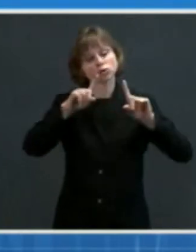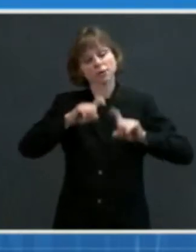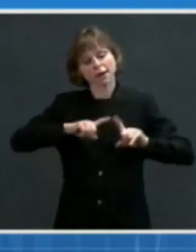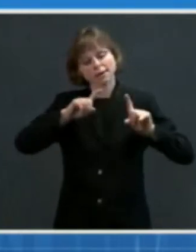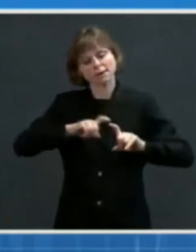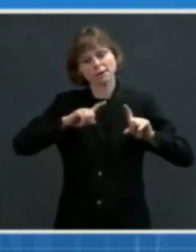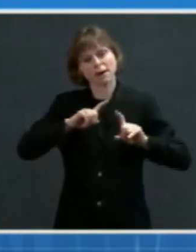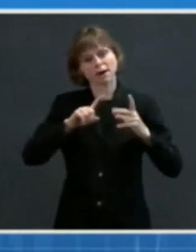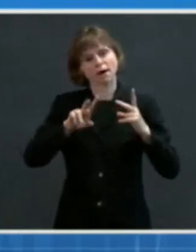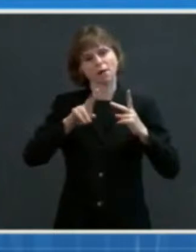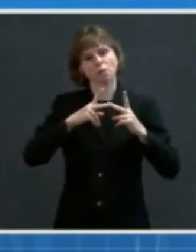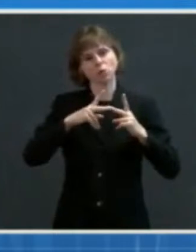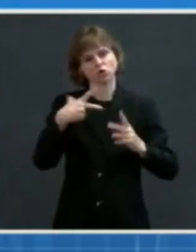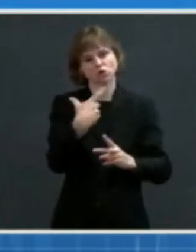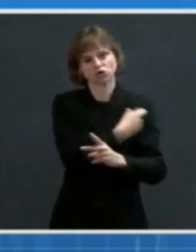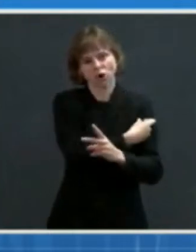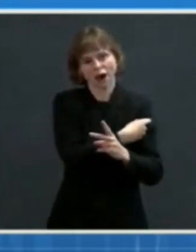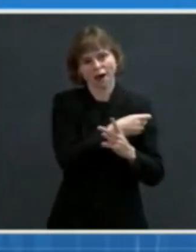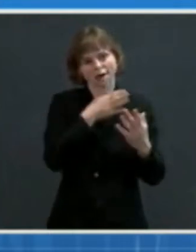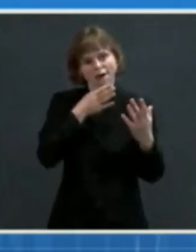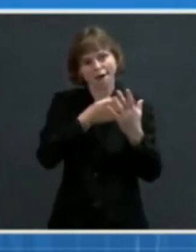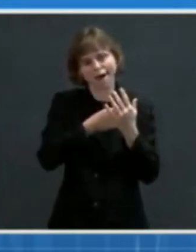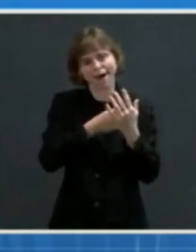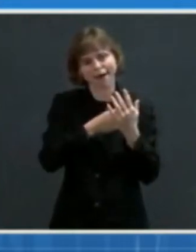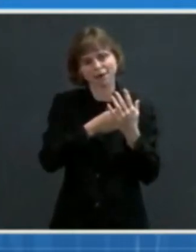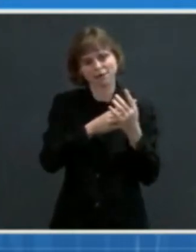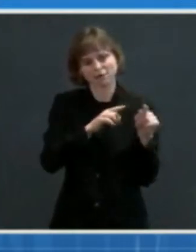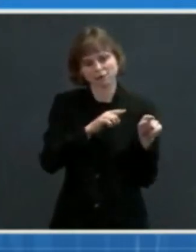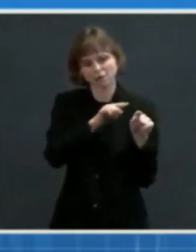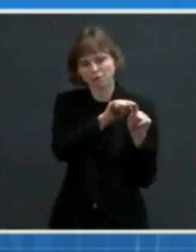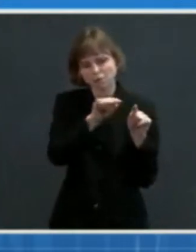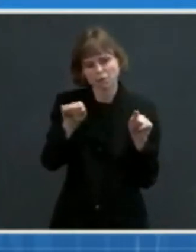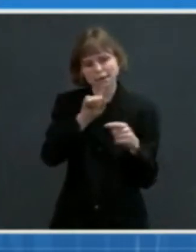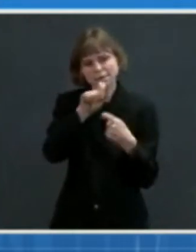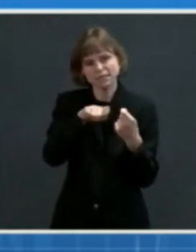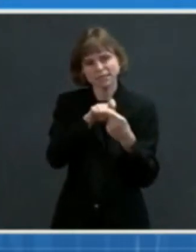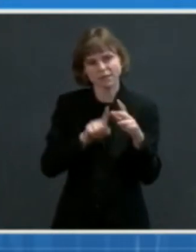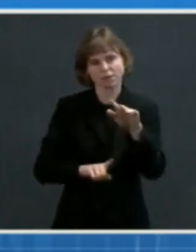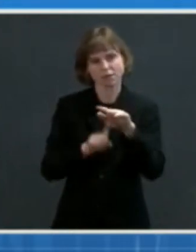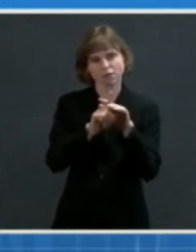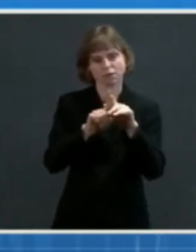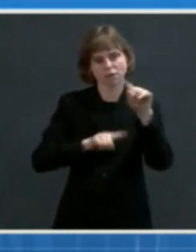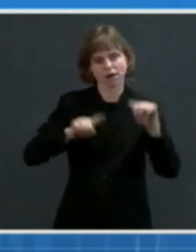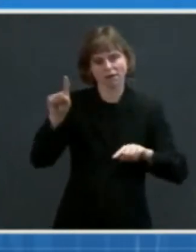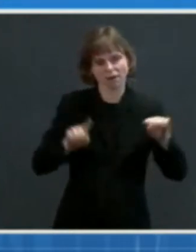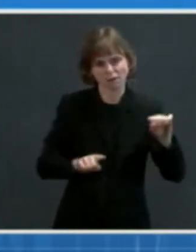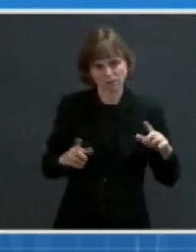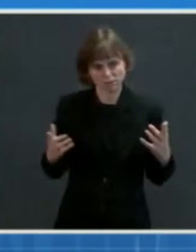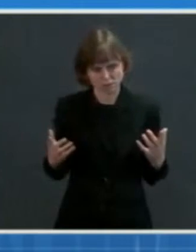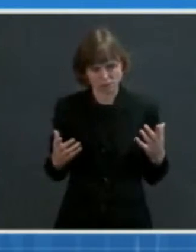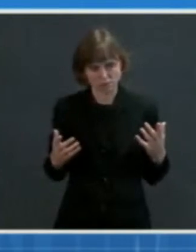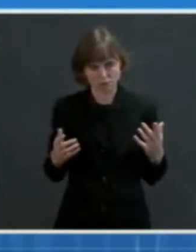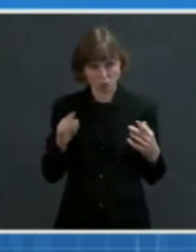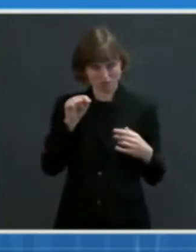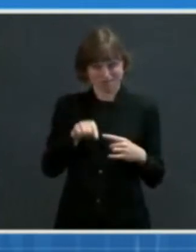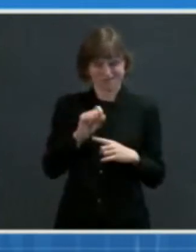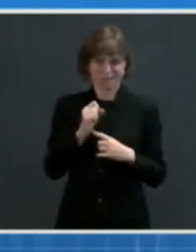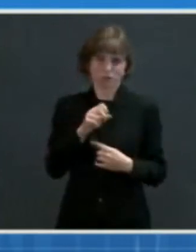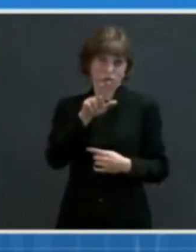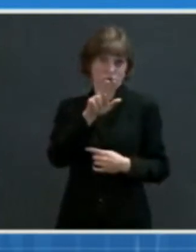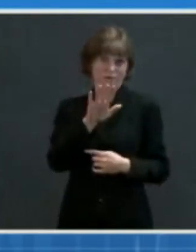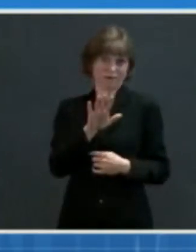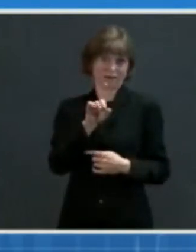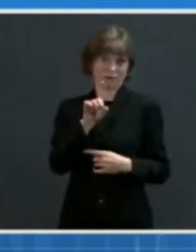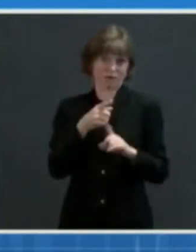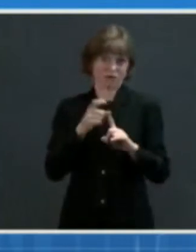of a booster shot against the specific variant in question. And in this case, it's the 351